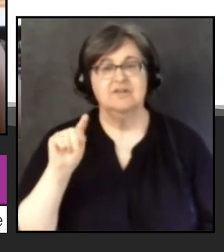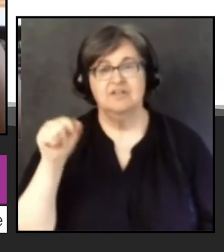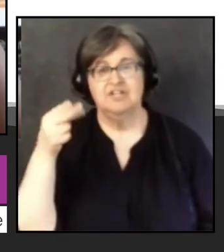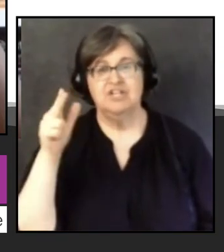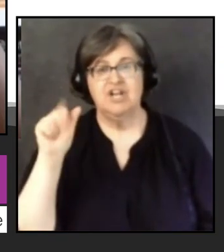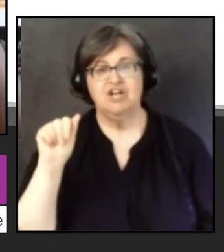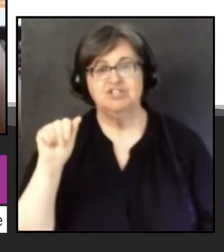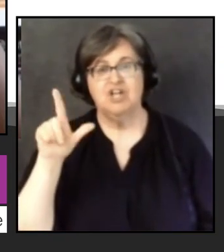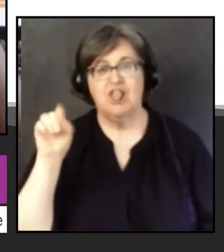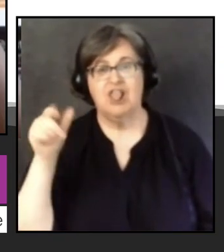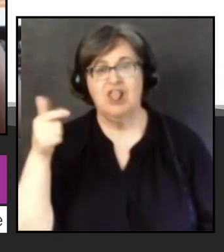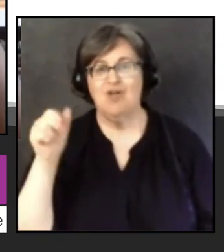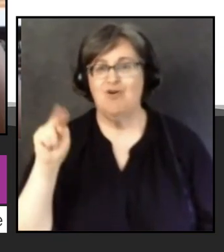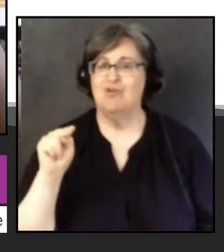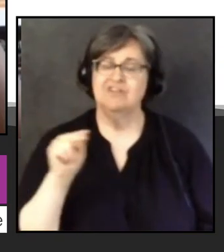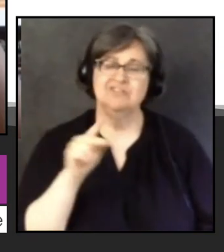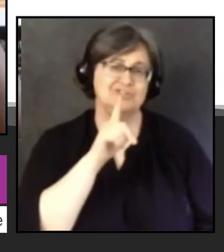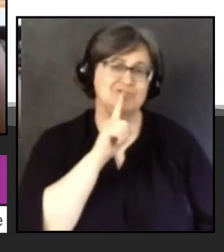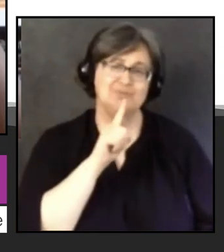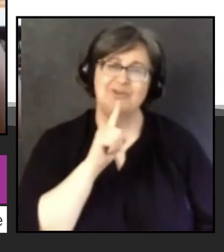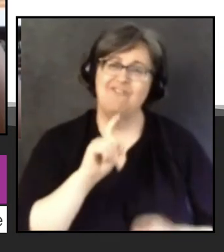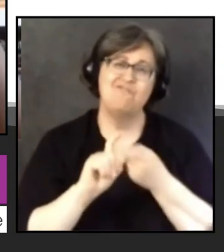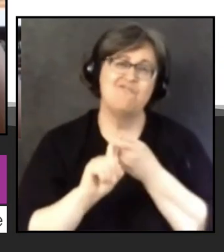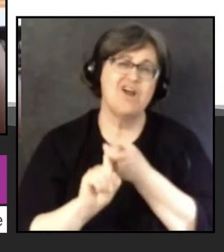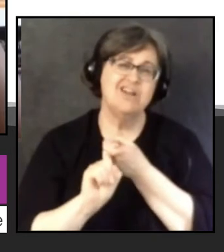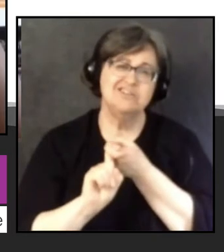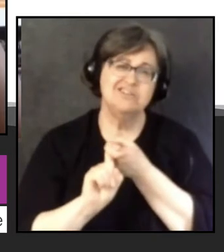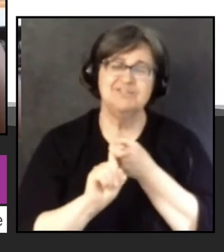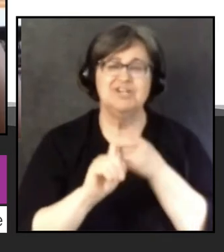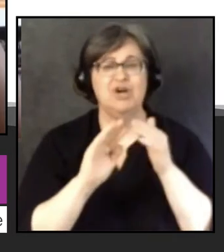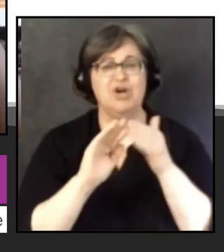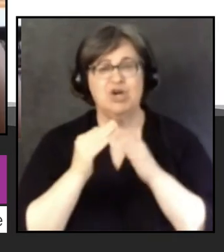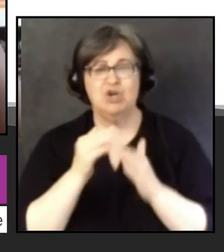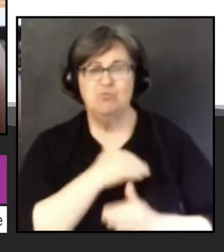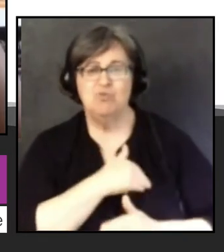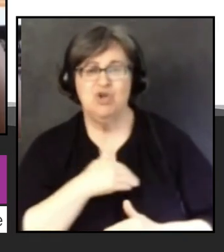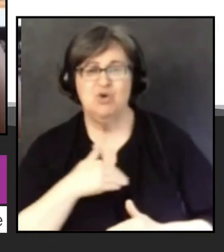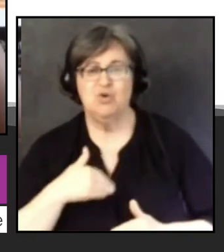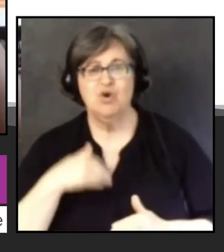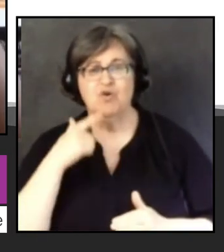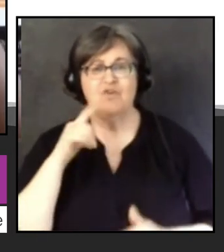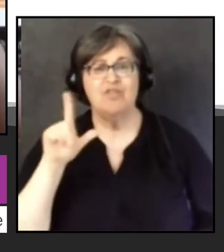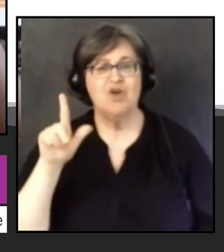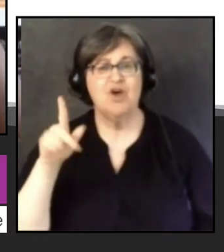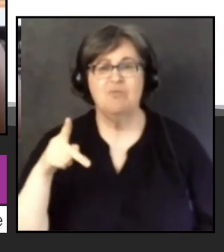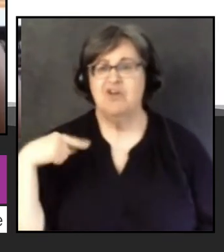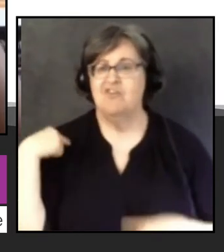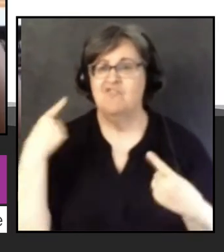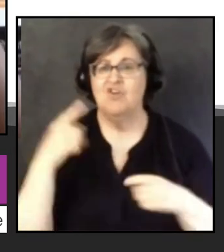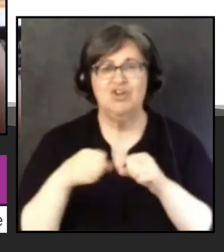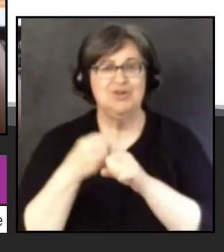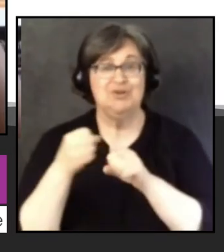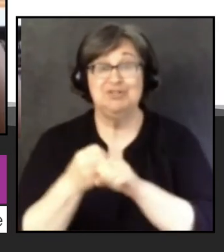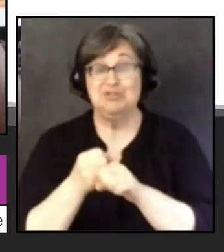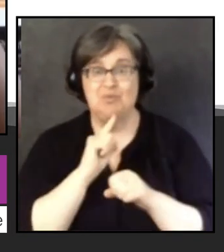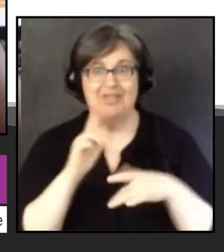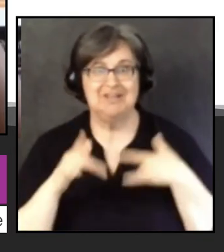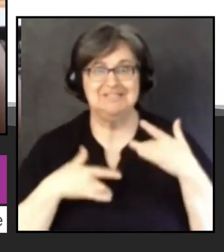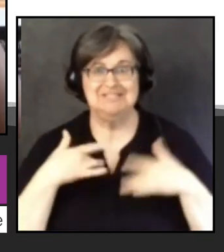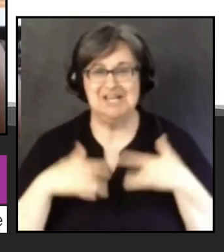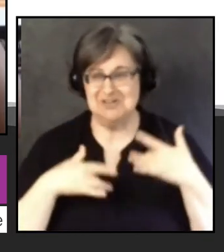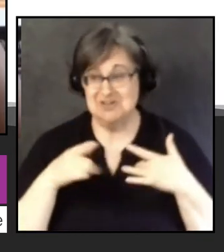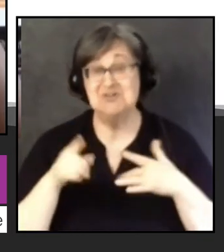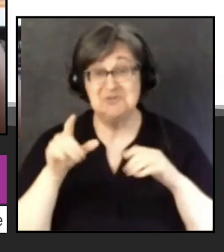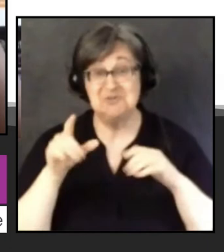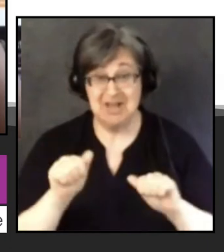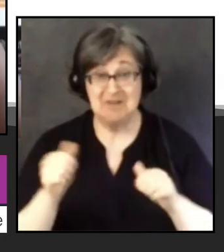has been such a friend and community member for the LP for years. So we're really excited that you were